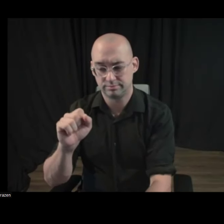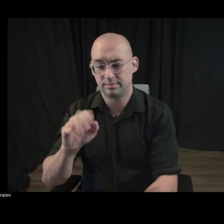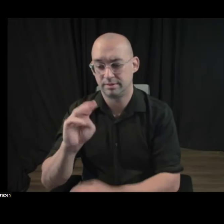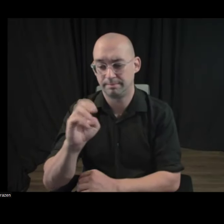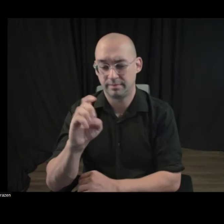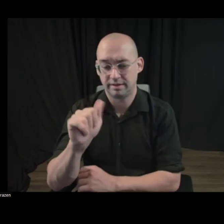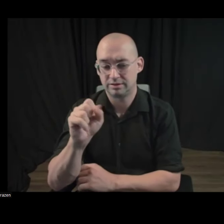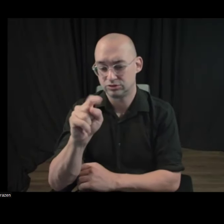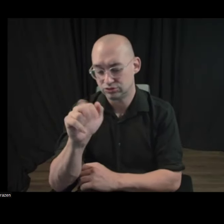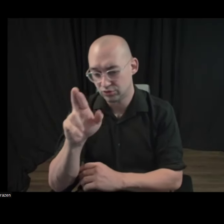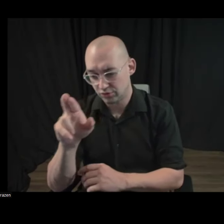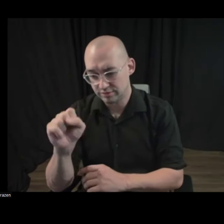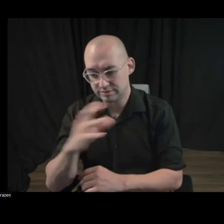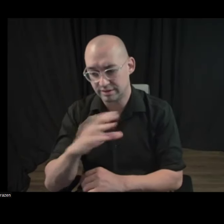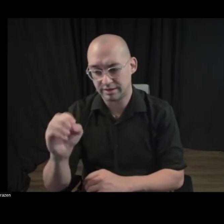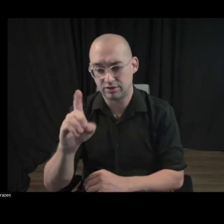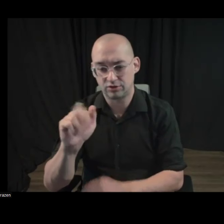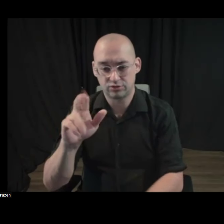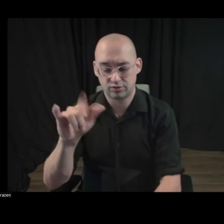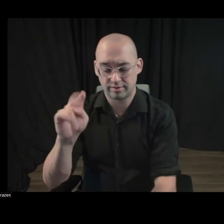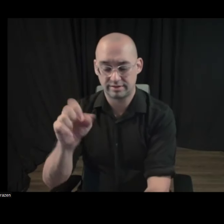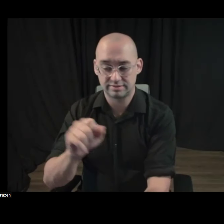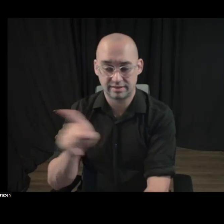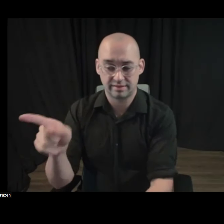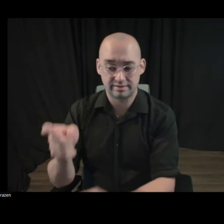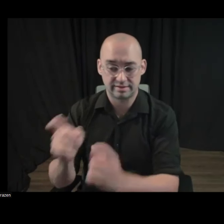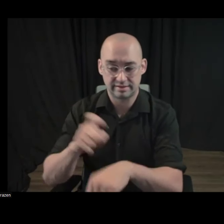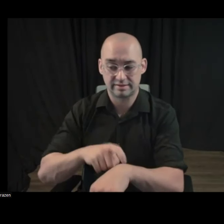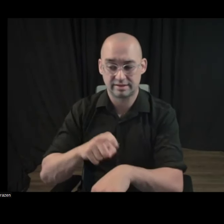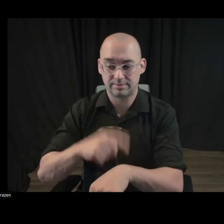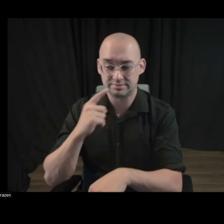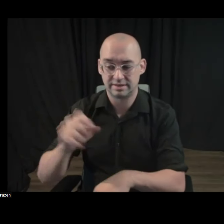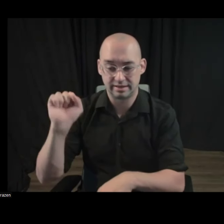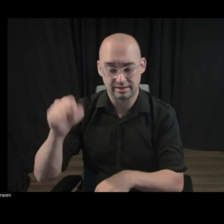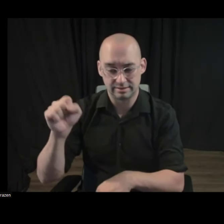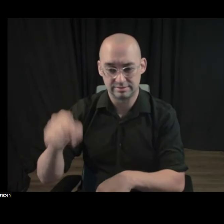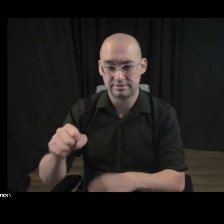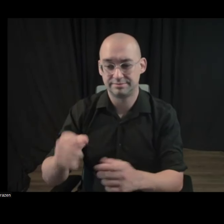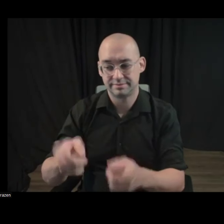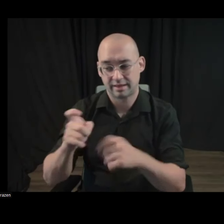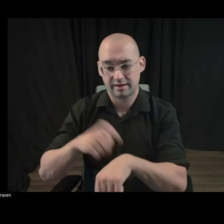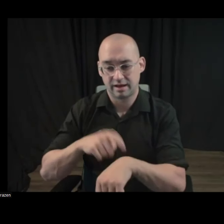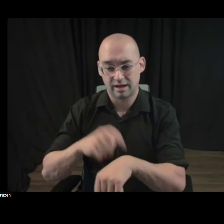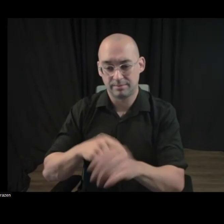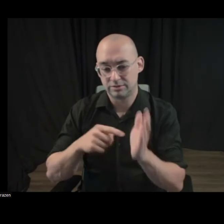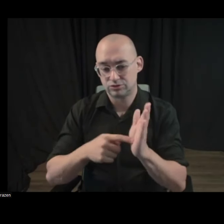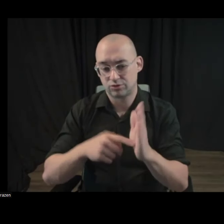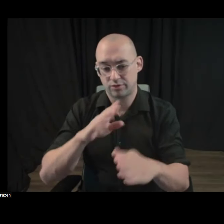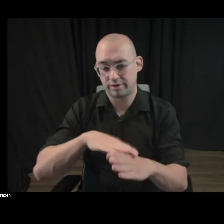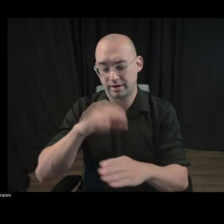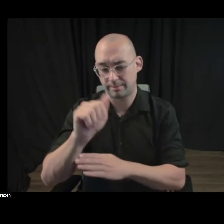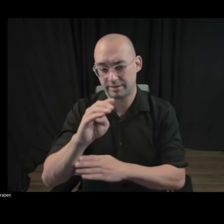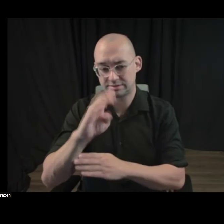They took the time. They said yes when asked and took the time to be featured in an ABC